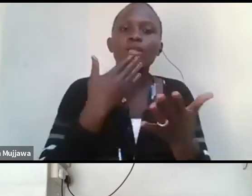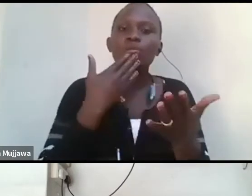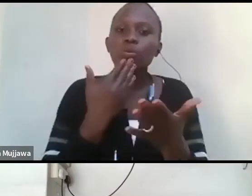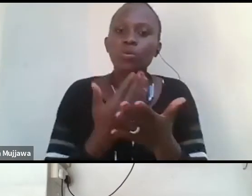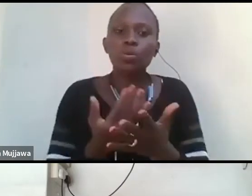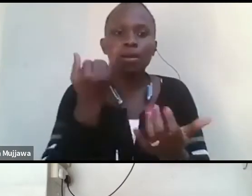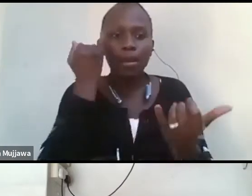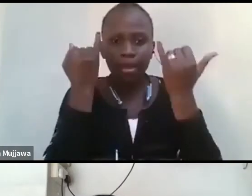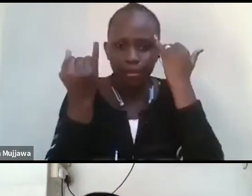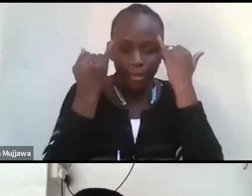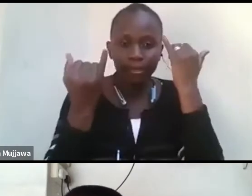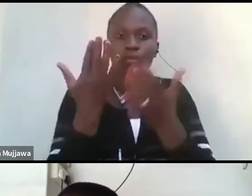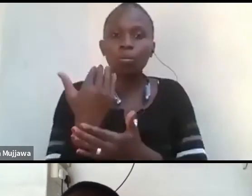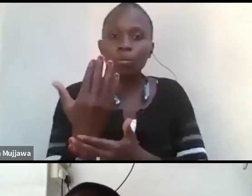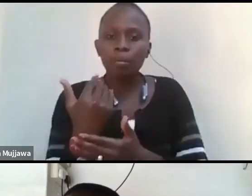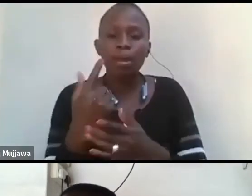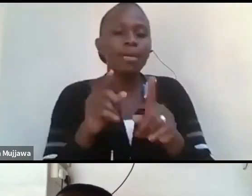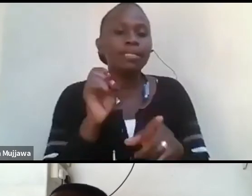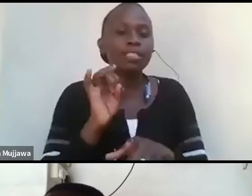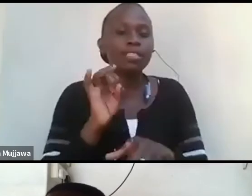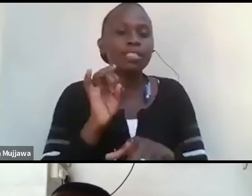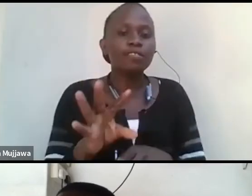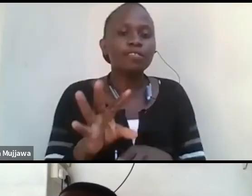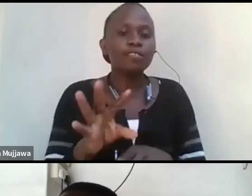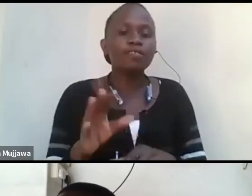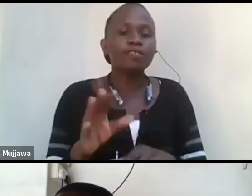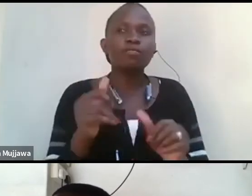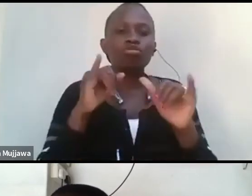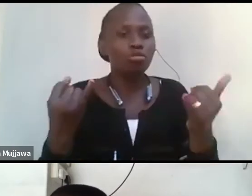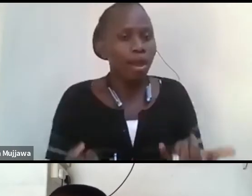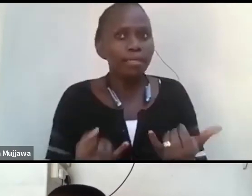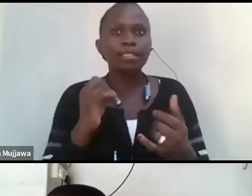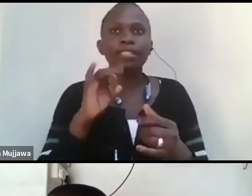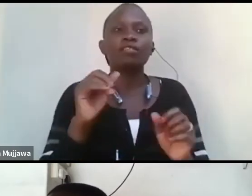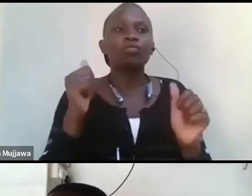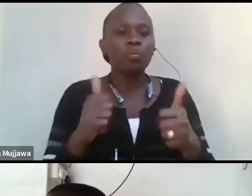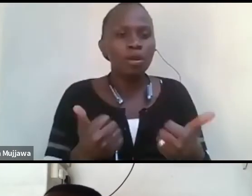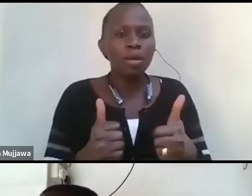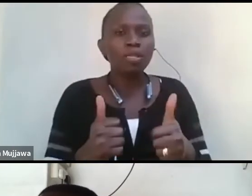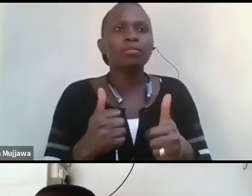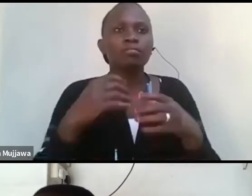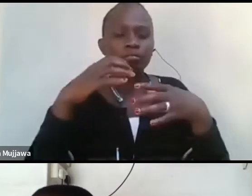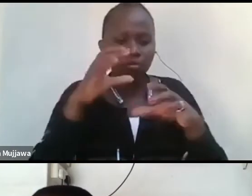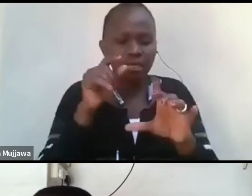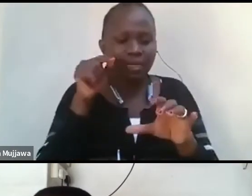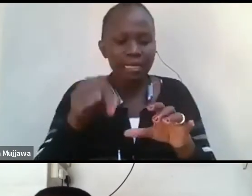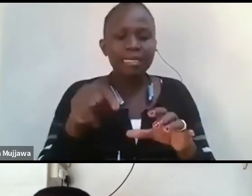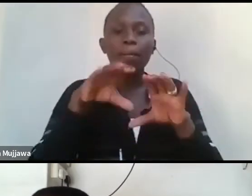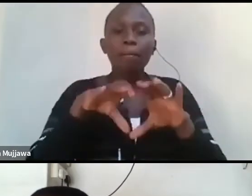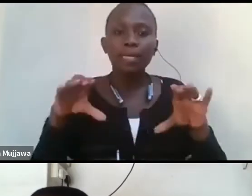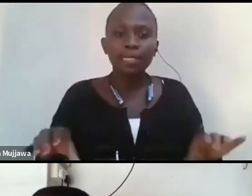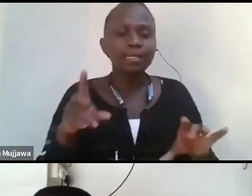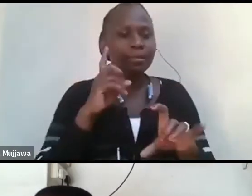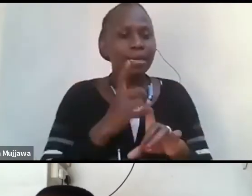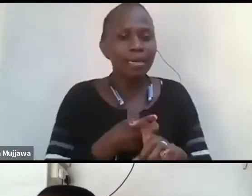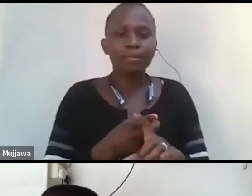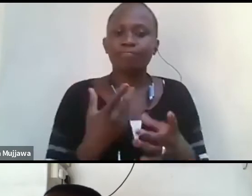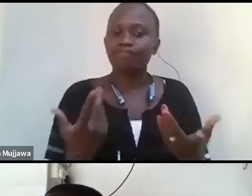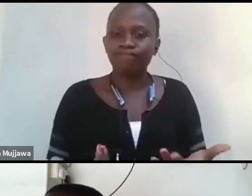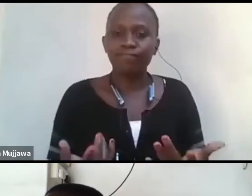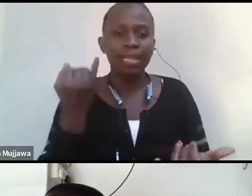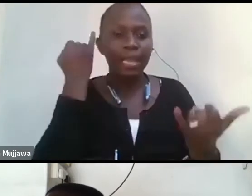paper, but as long as you haven't tried it out, as long as you haven't tested it out in the market, it's all going to stay just that, an idea.